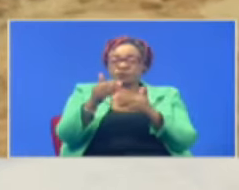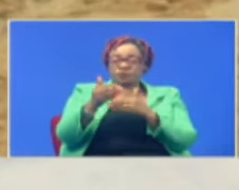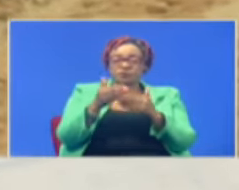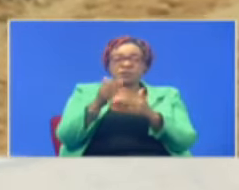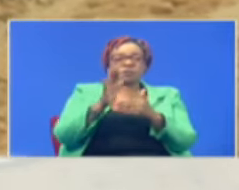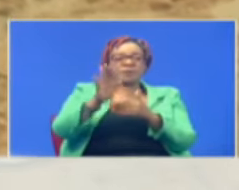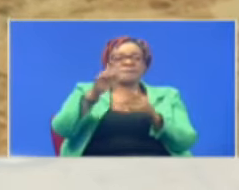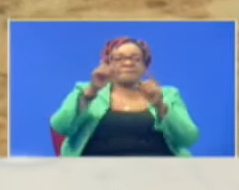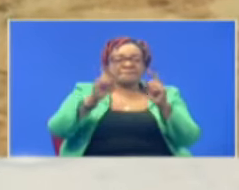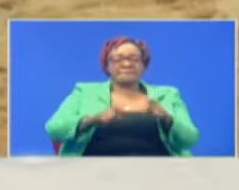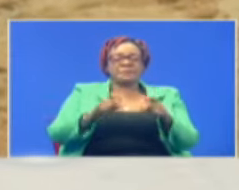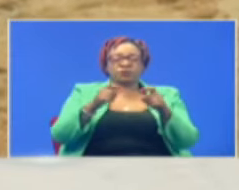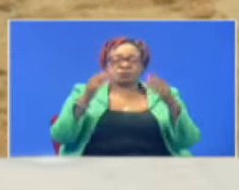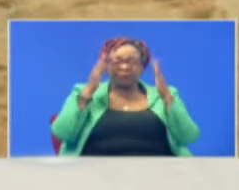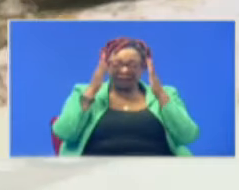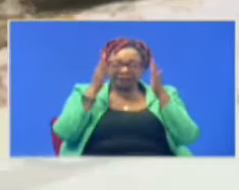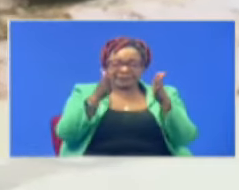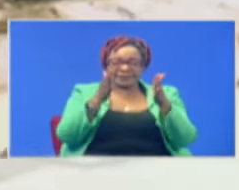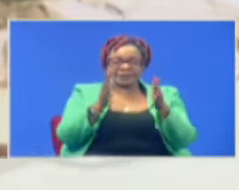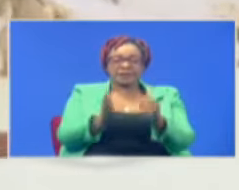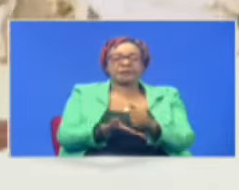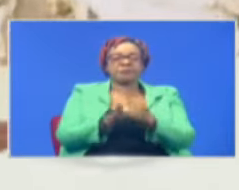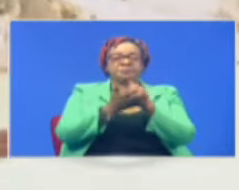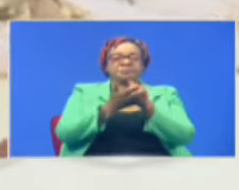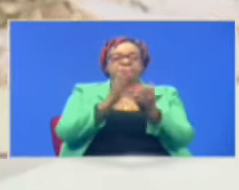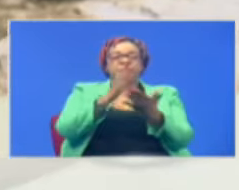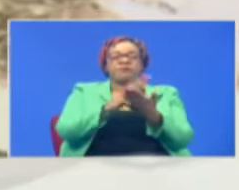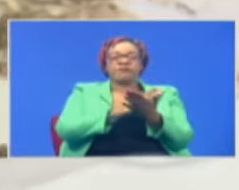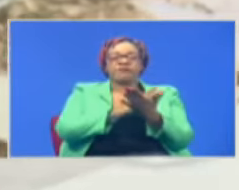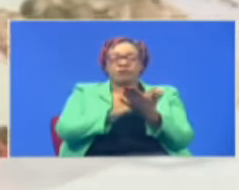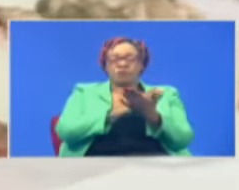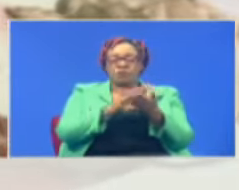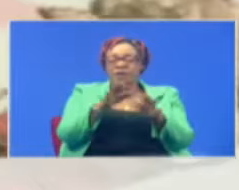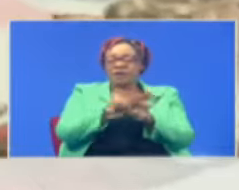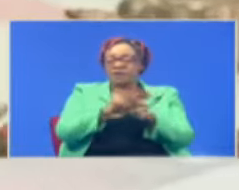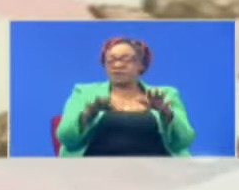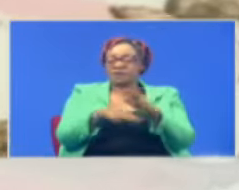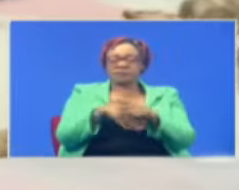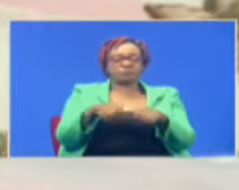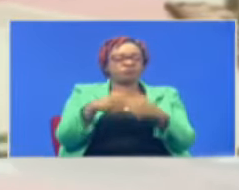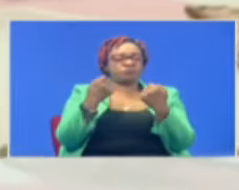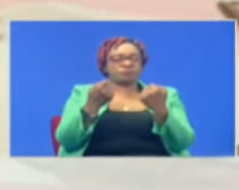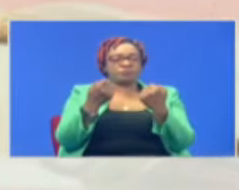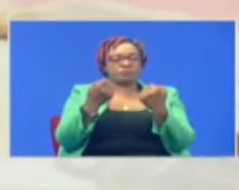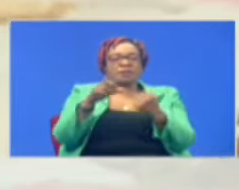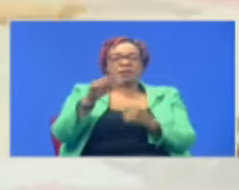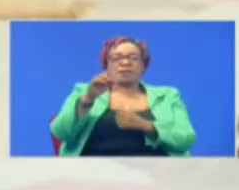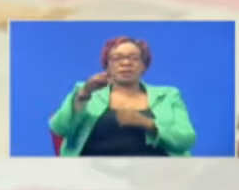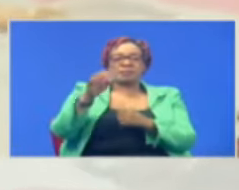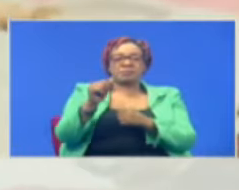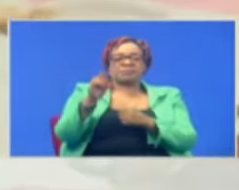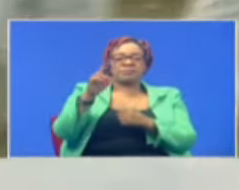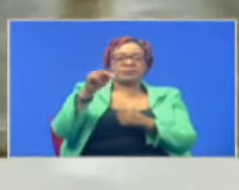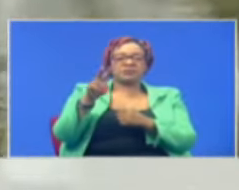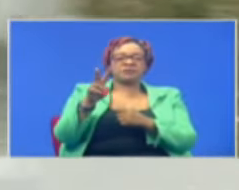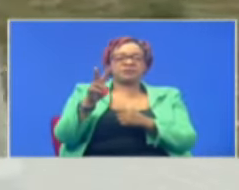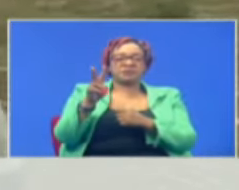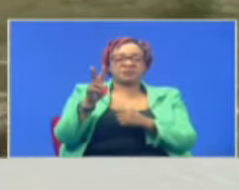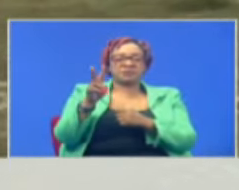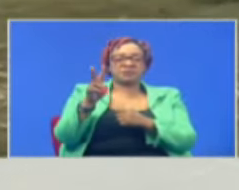to be keen on and get help before all hell breaks loose. Leila Mohammed, NTV.